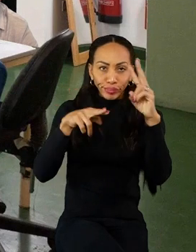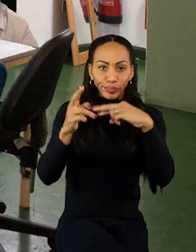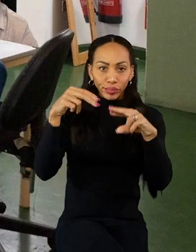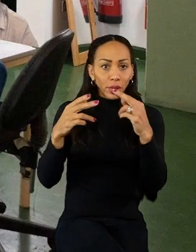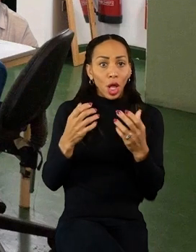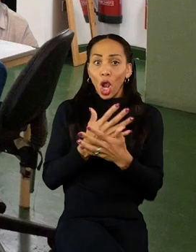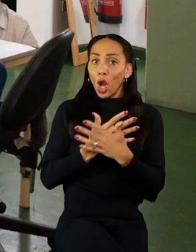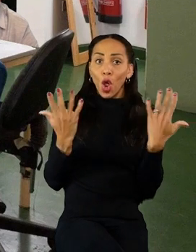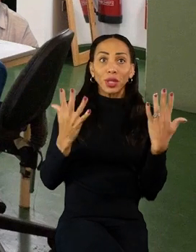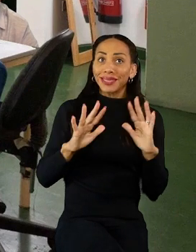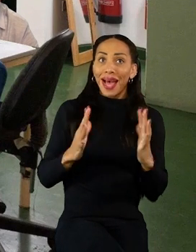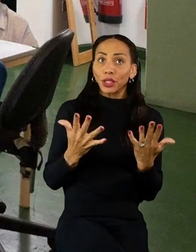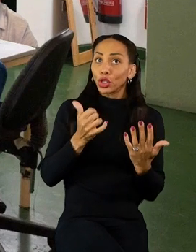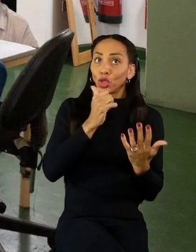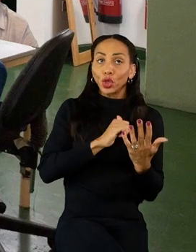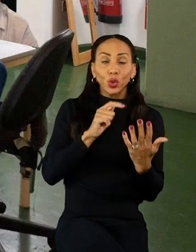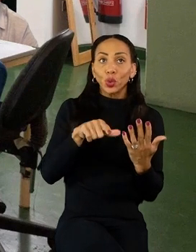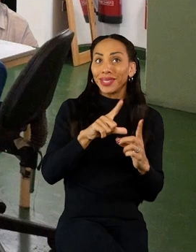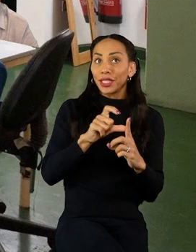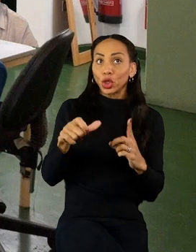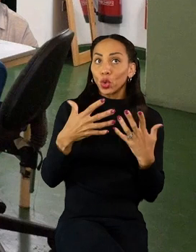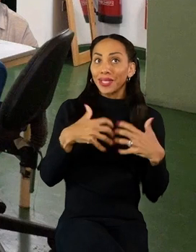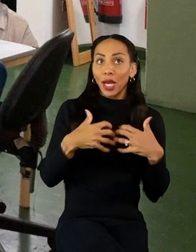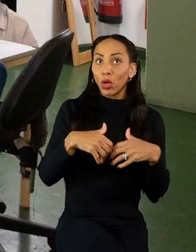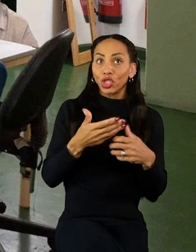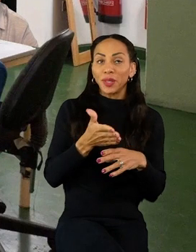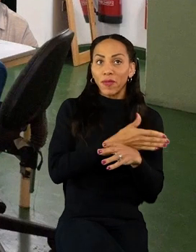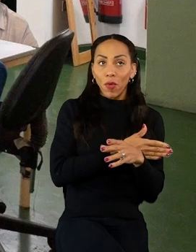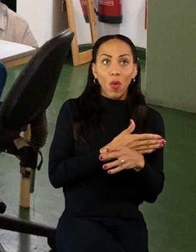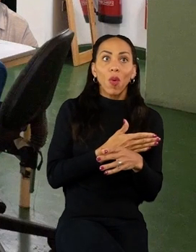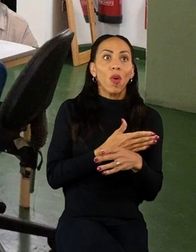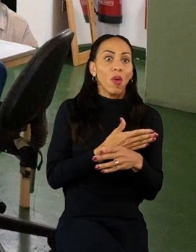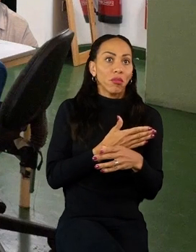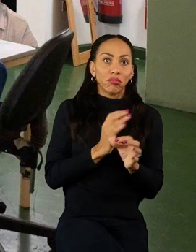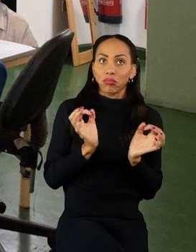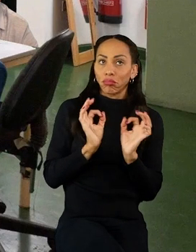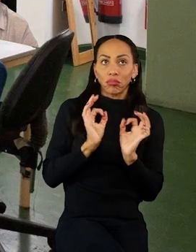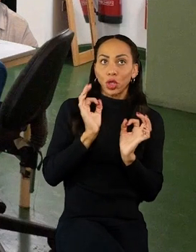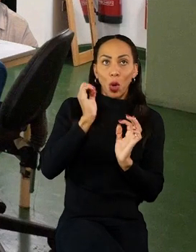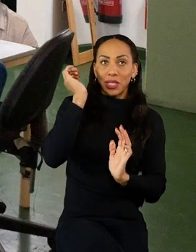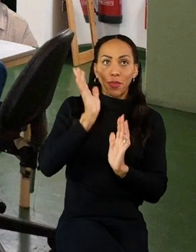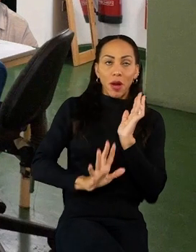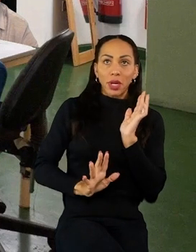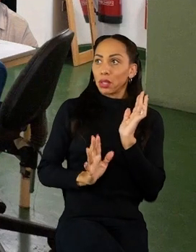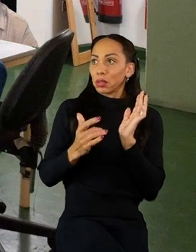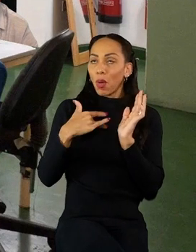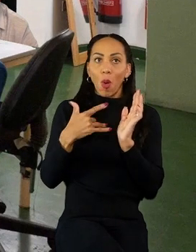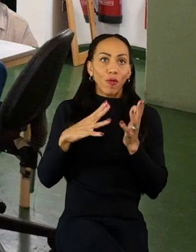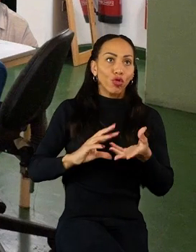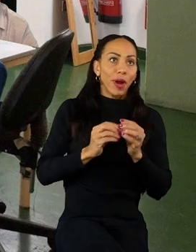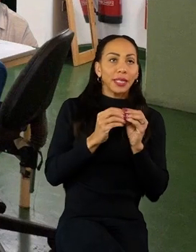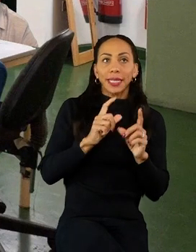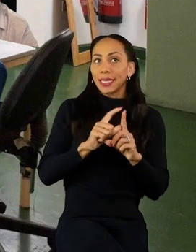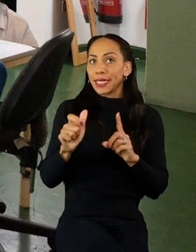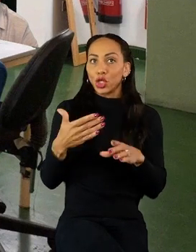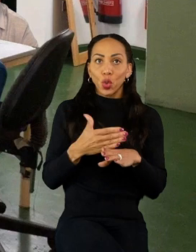used digital technologies before. Some of them just sort of started as the pandemic began, but a lot of them didn't have any experience